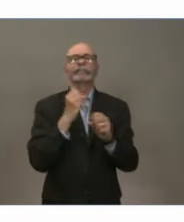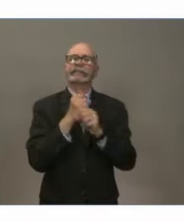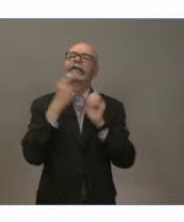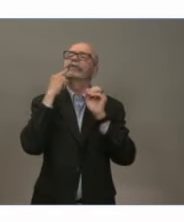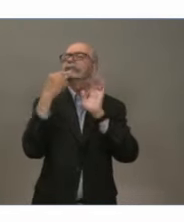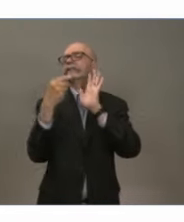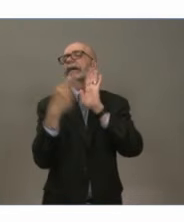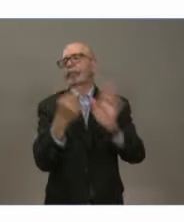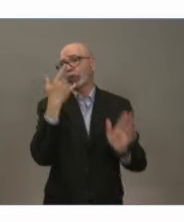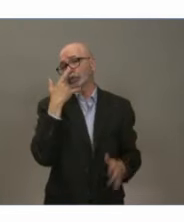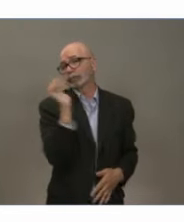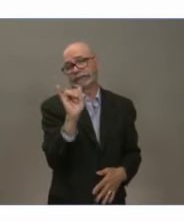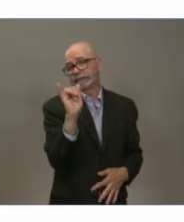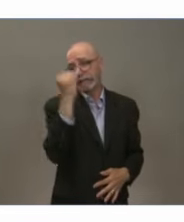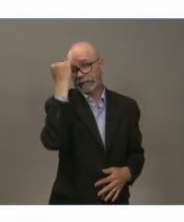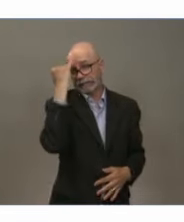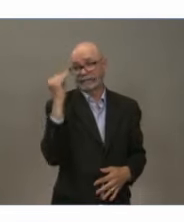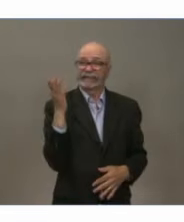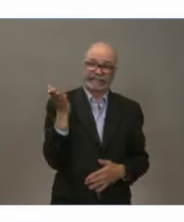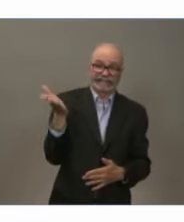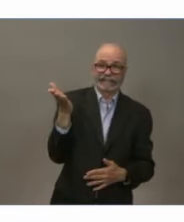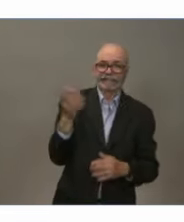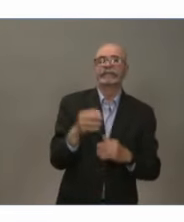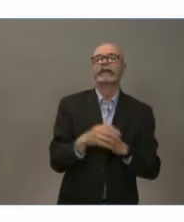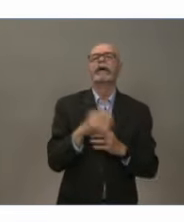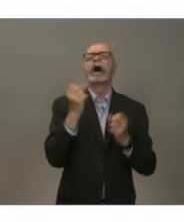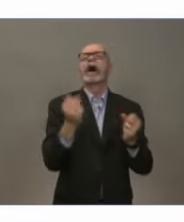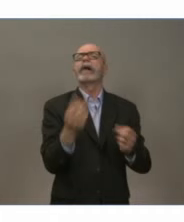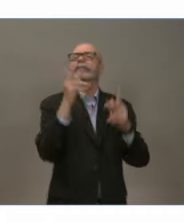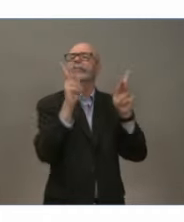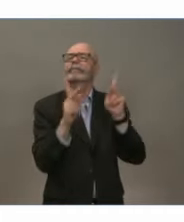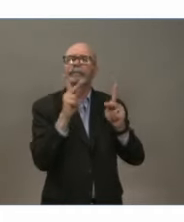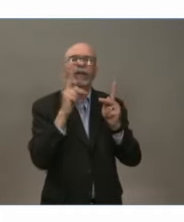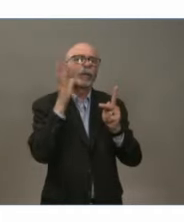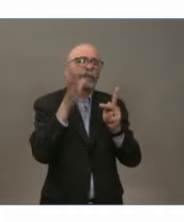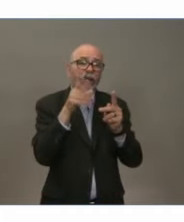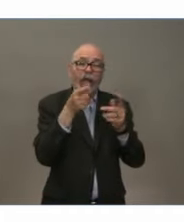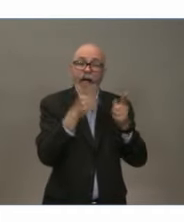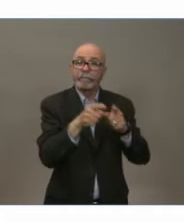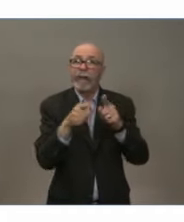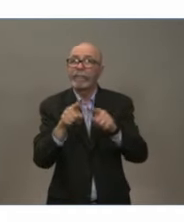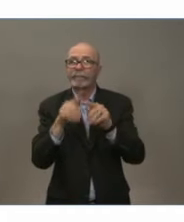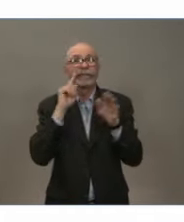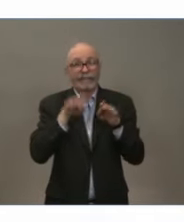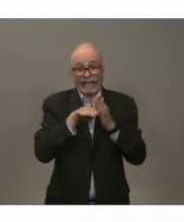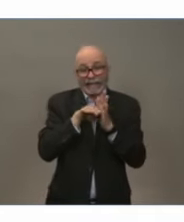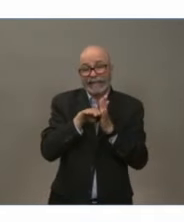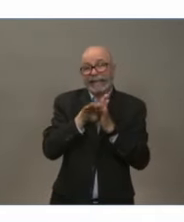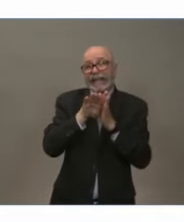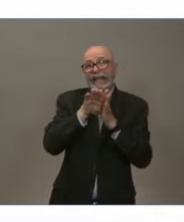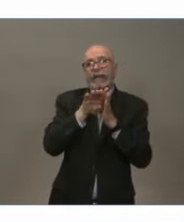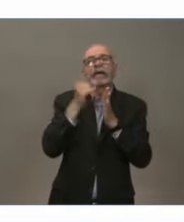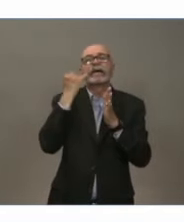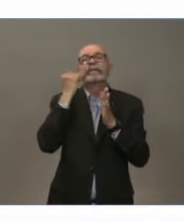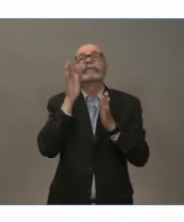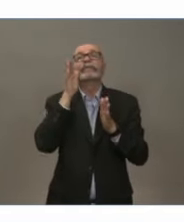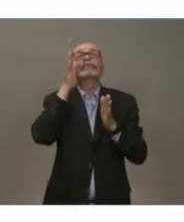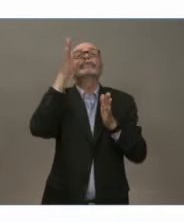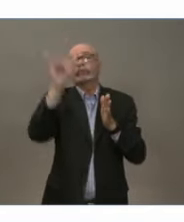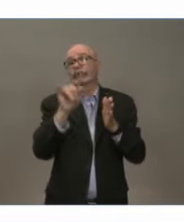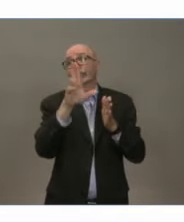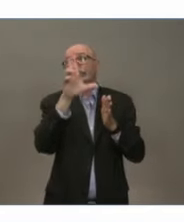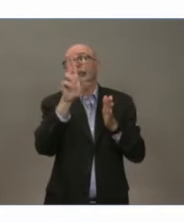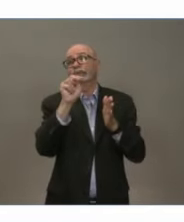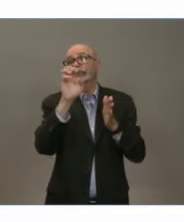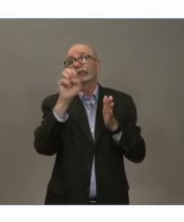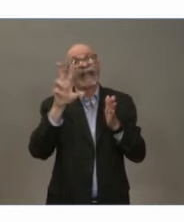estimate that you can see projecting out to June 30th. If we stick with strong